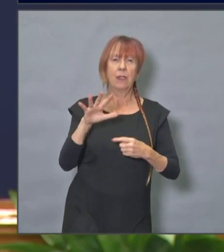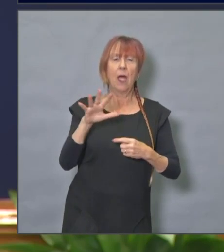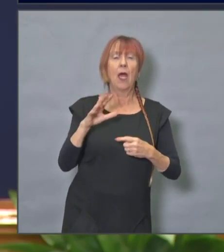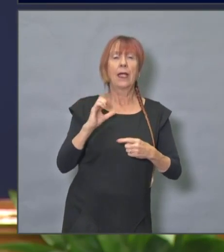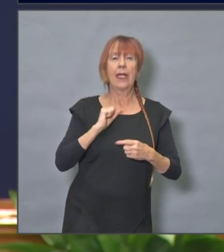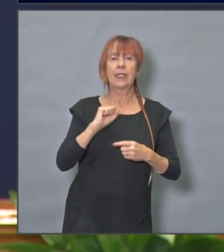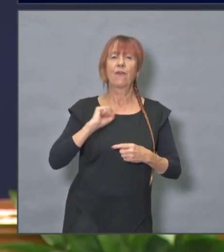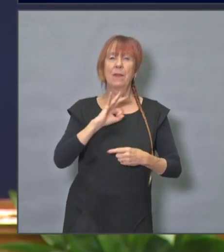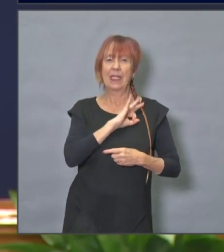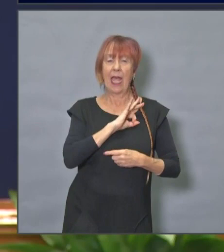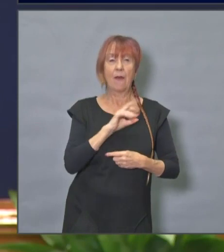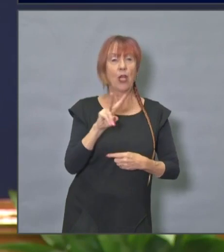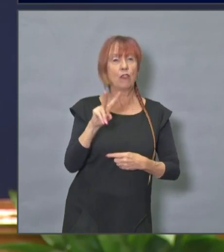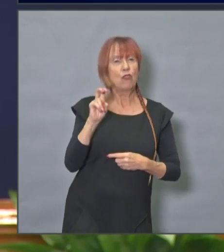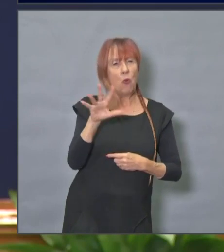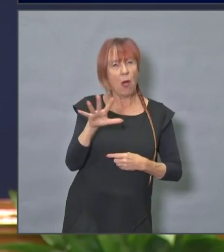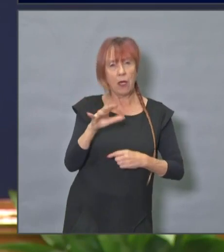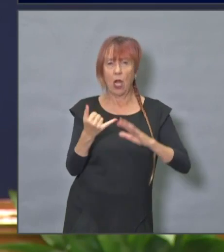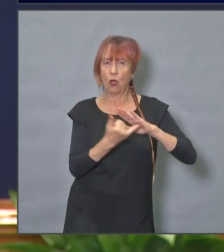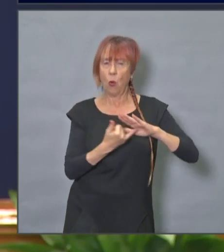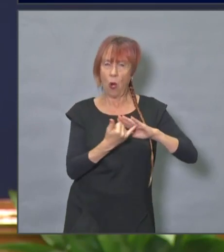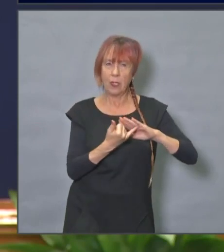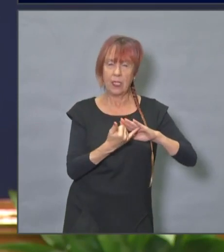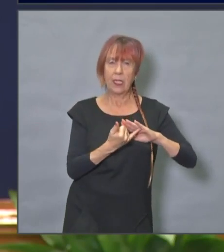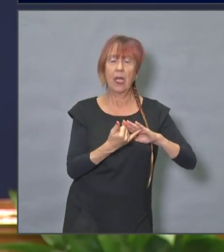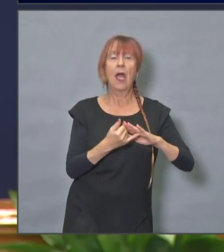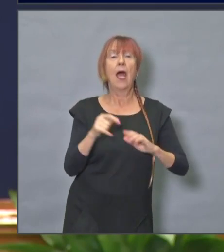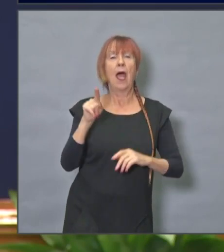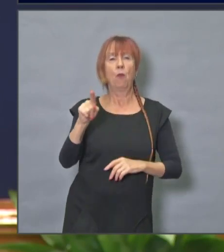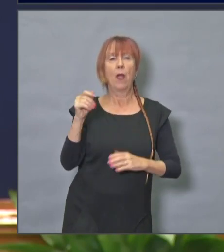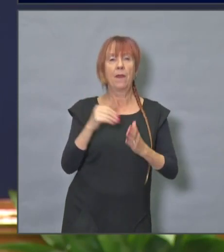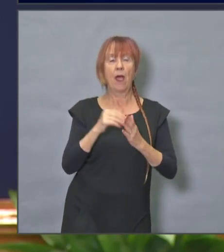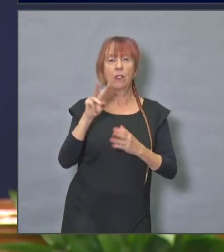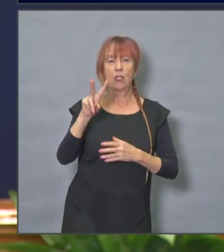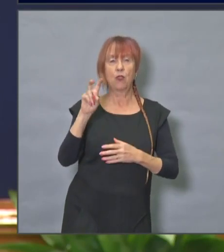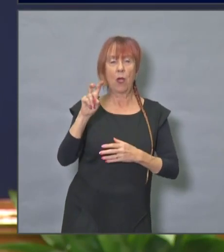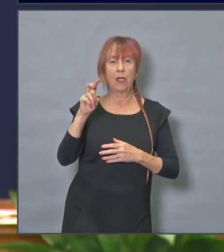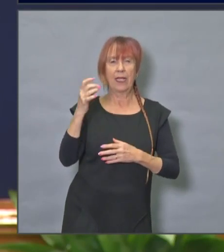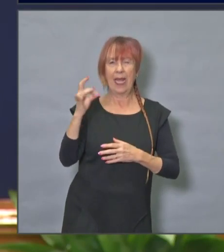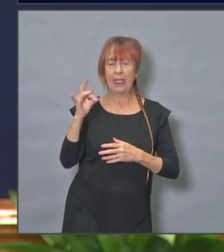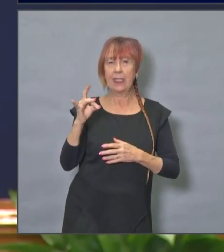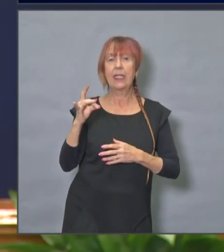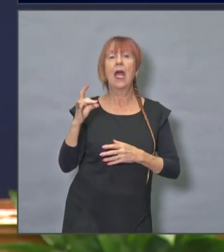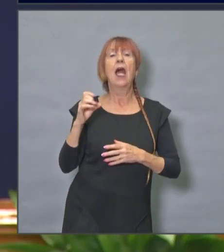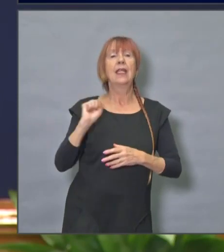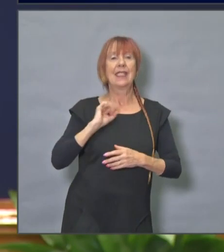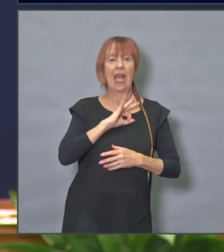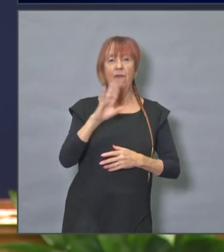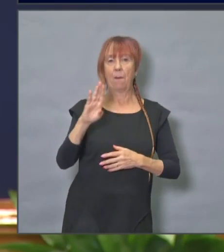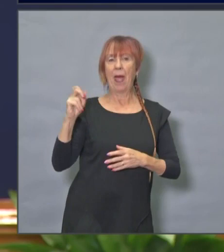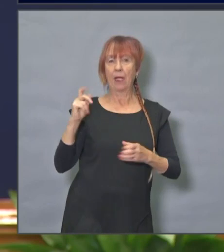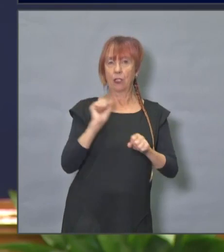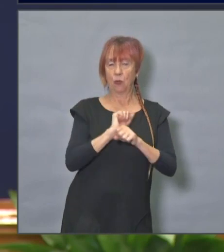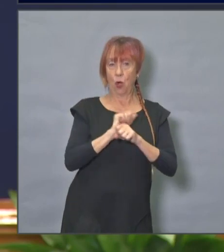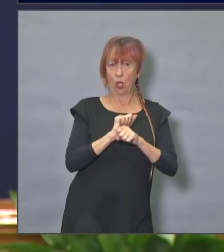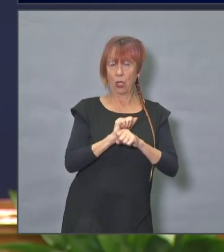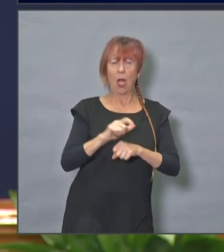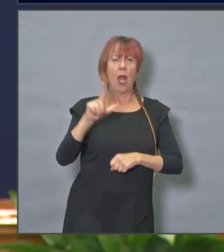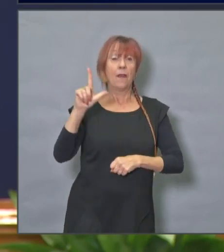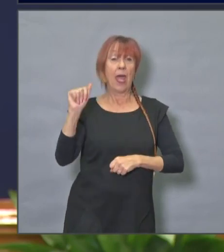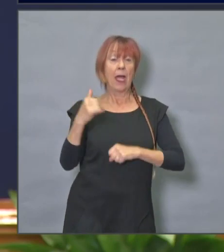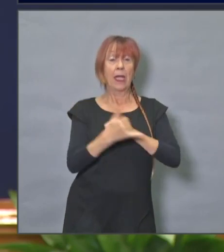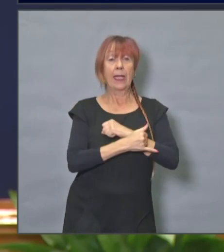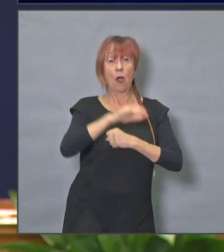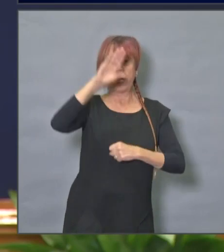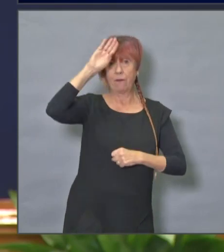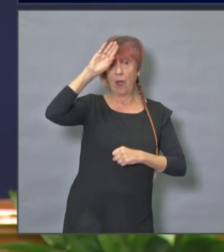293 staff are quarantined, and 1,860 staff have returned to work. The LA County Fire Department is